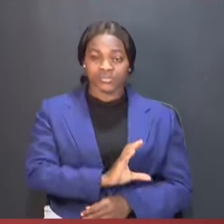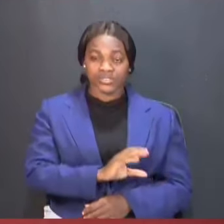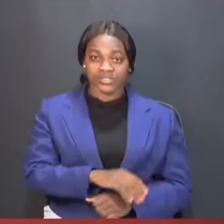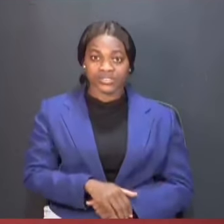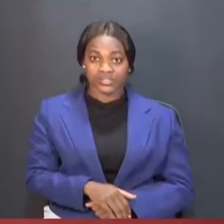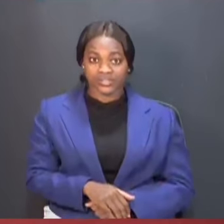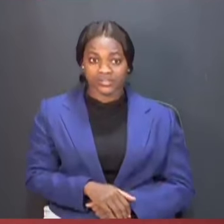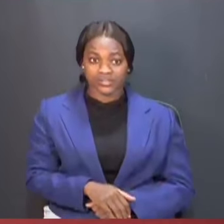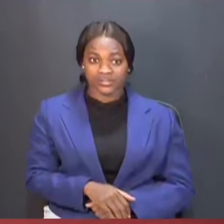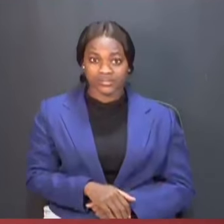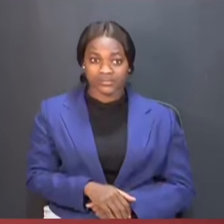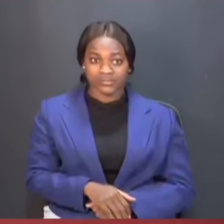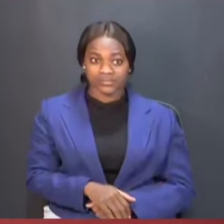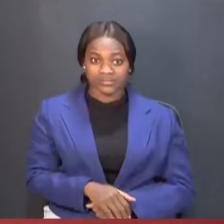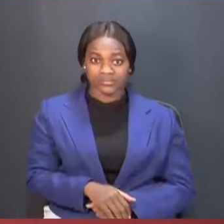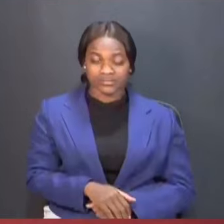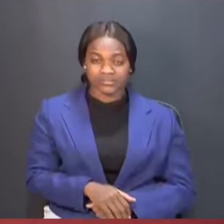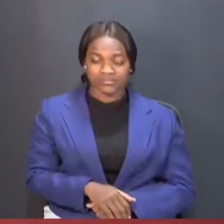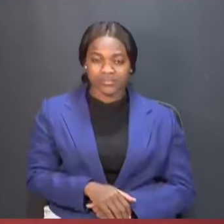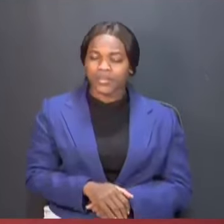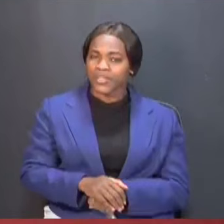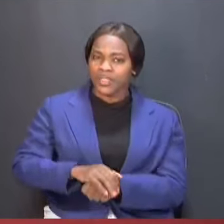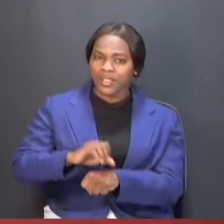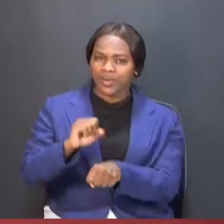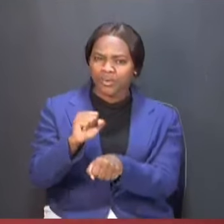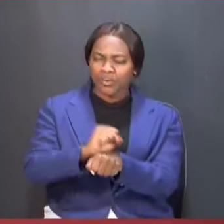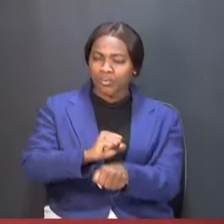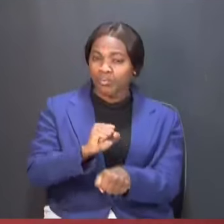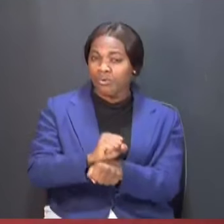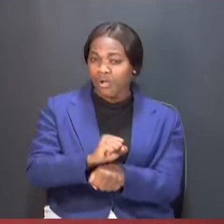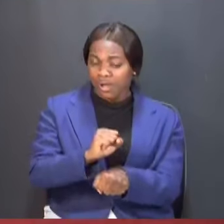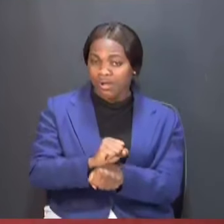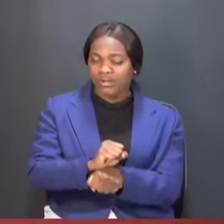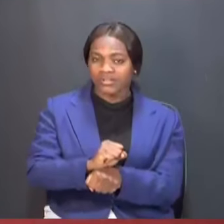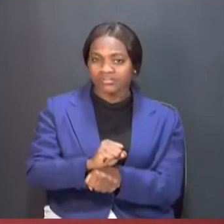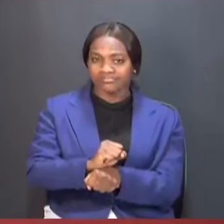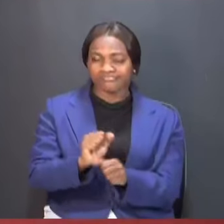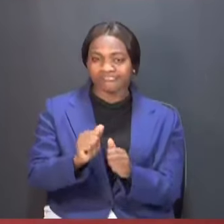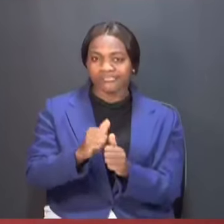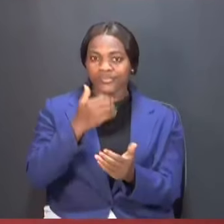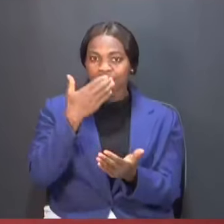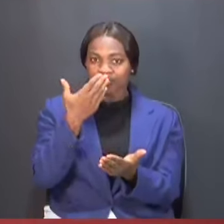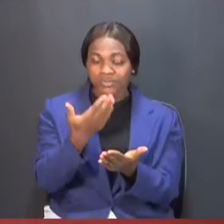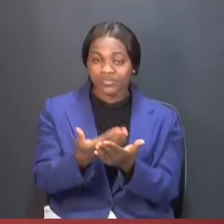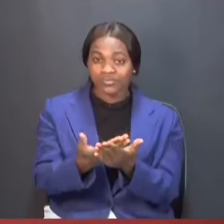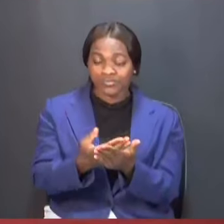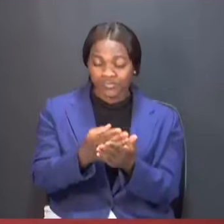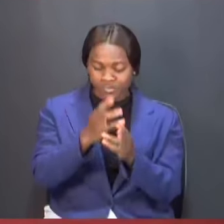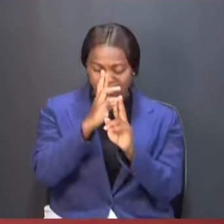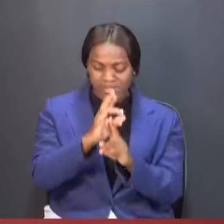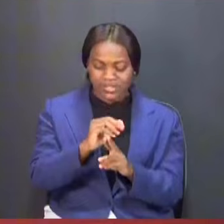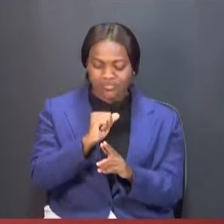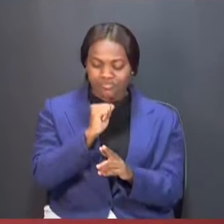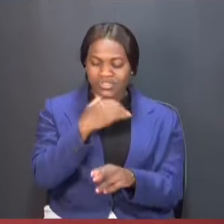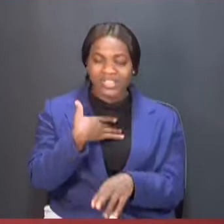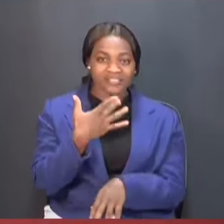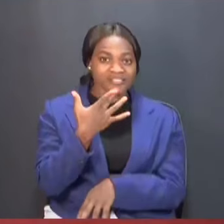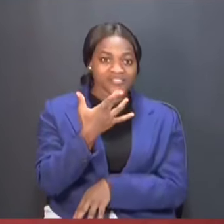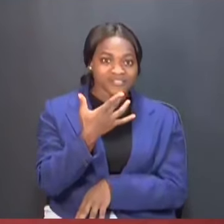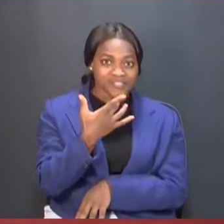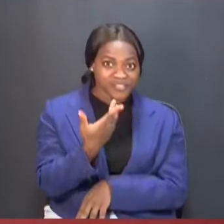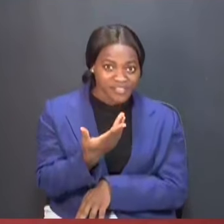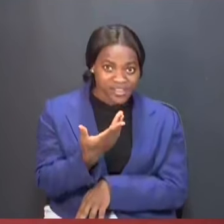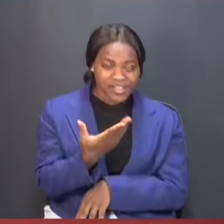to discharge its mandate with diligence, impartiality,